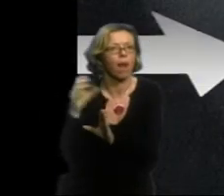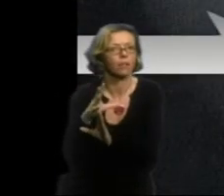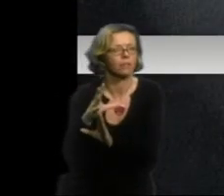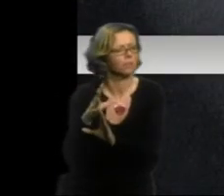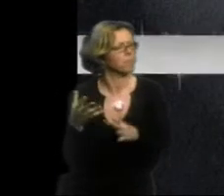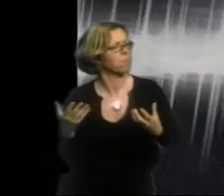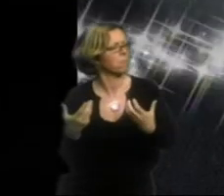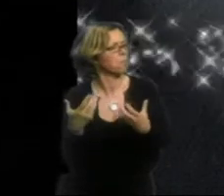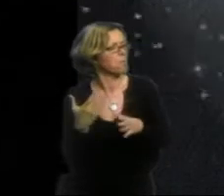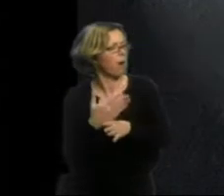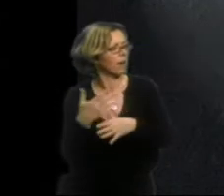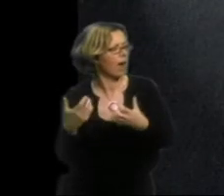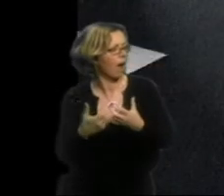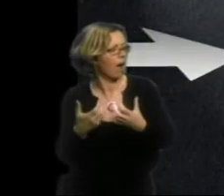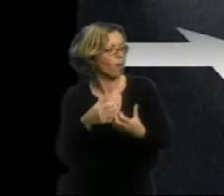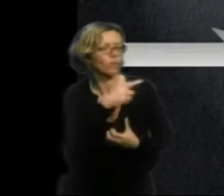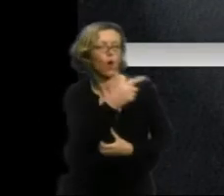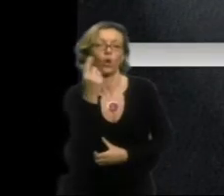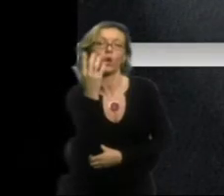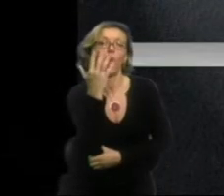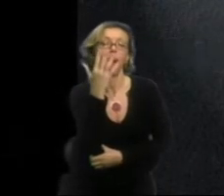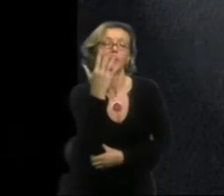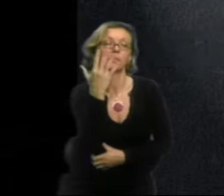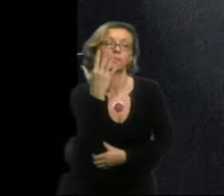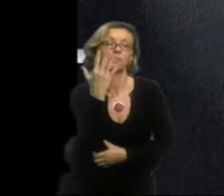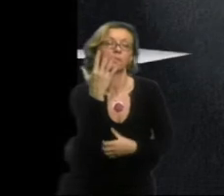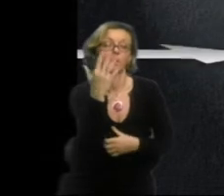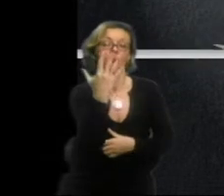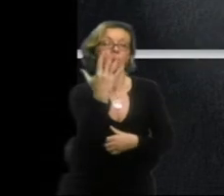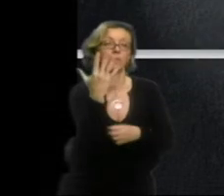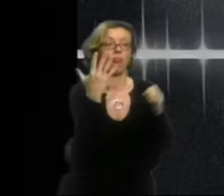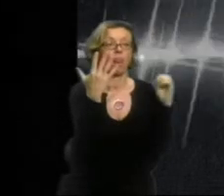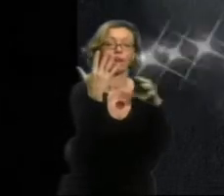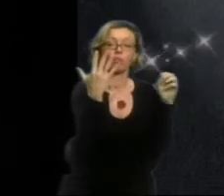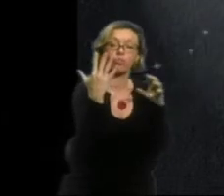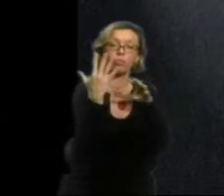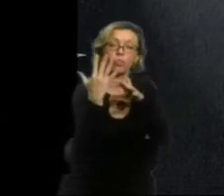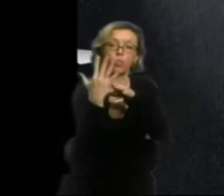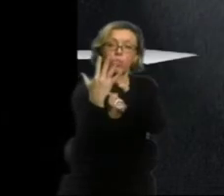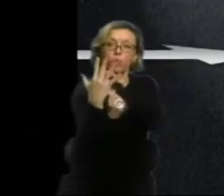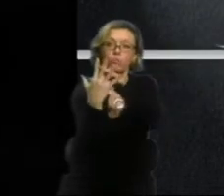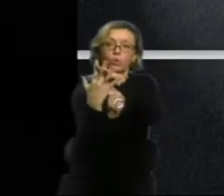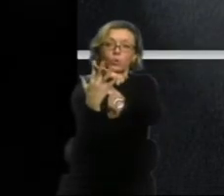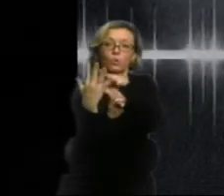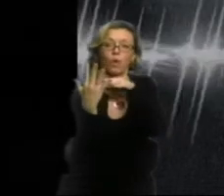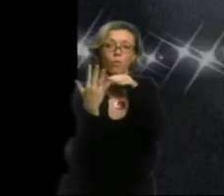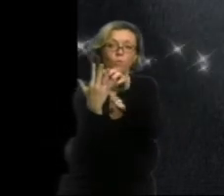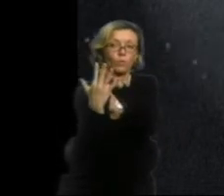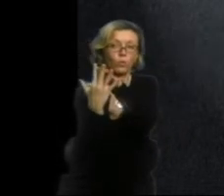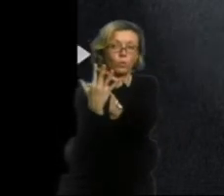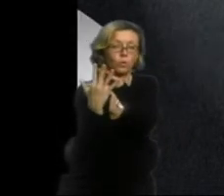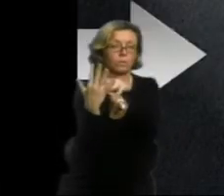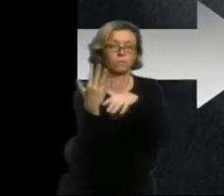have a polarized piece of glass, it will only let light through in a certain orientation. In this case, it's something in a light in a horizontal